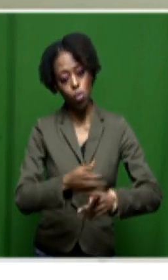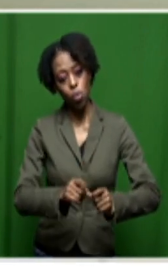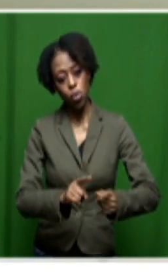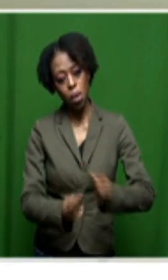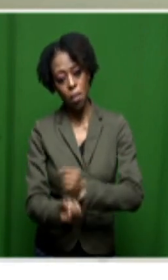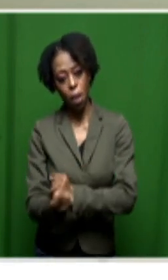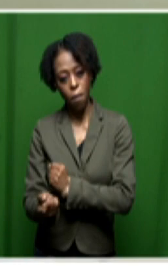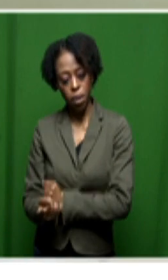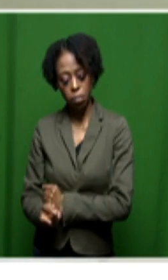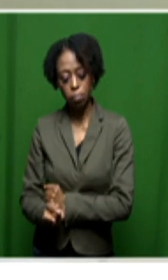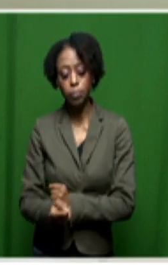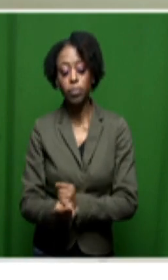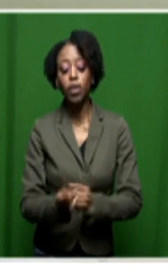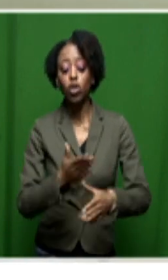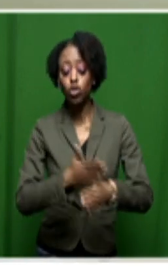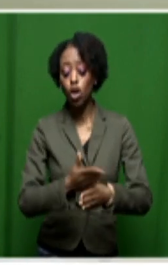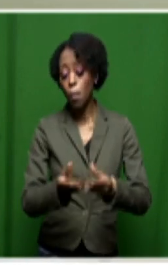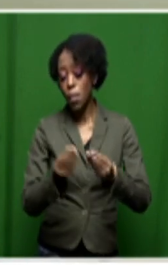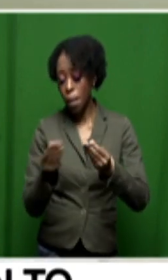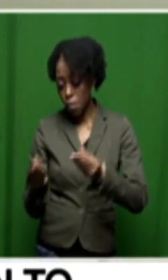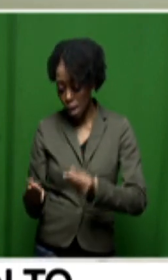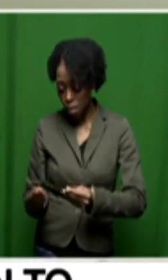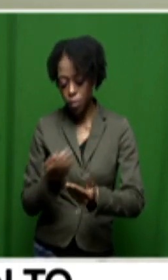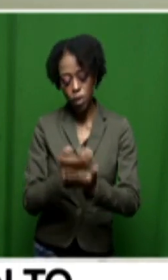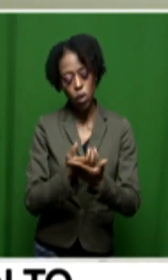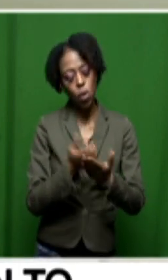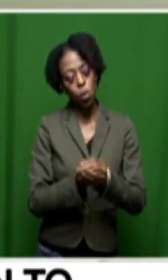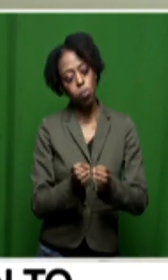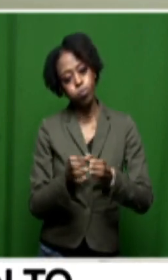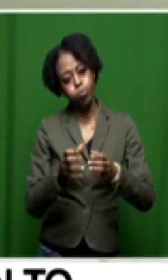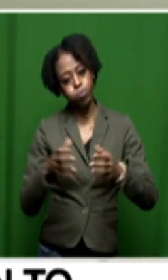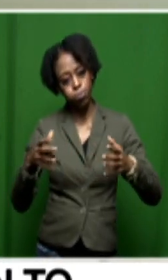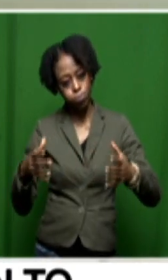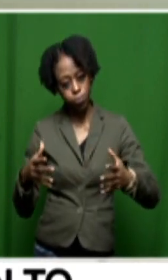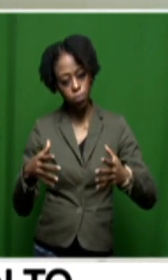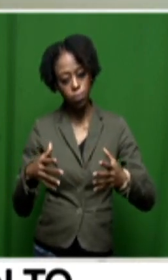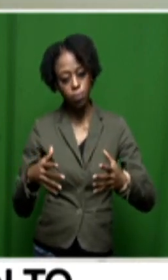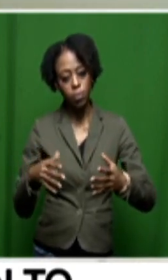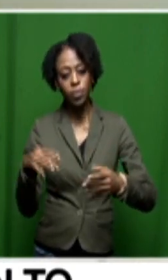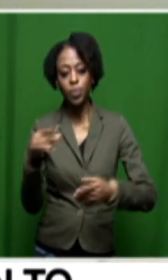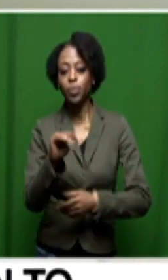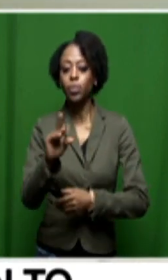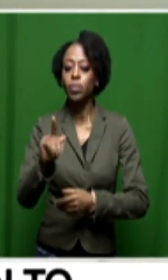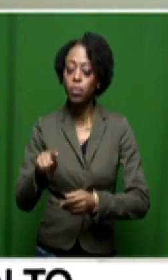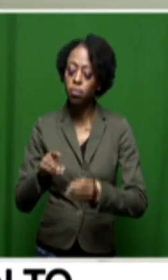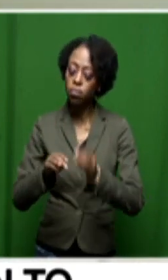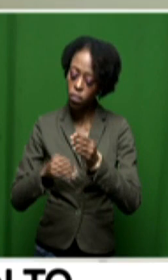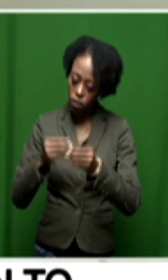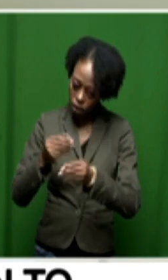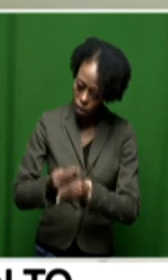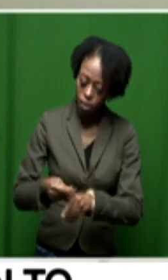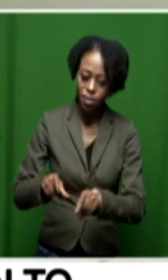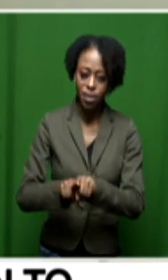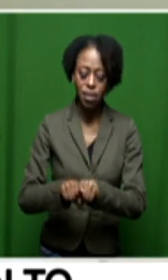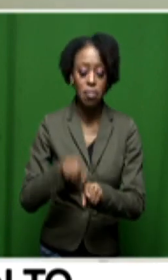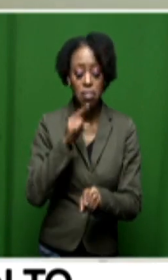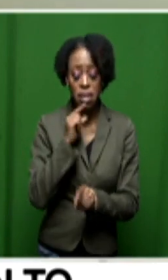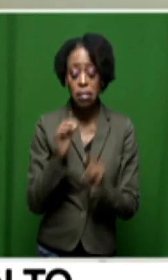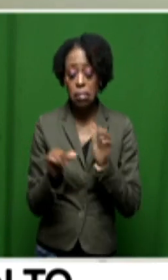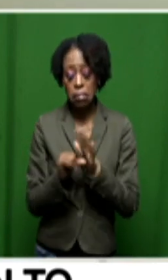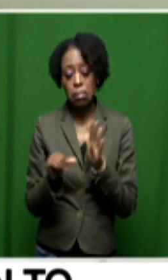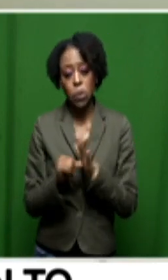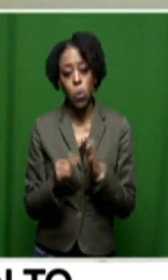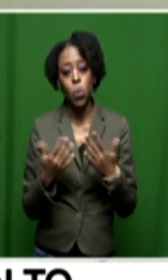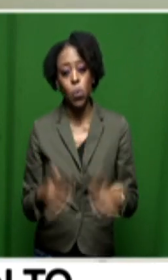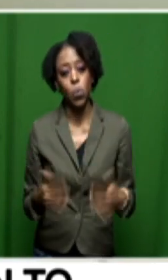create jobs, you grow the economy and you grow the gross domestic product of the country. So that is